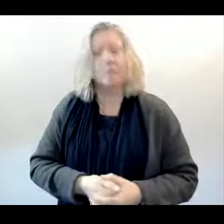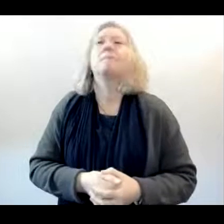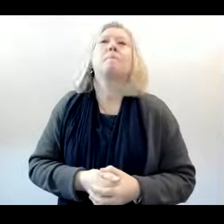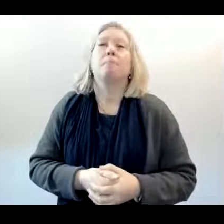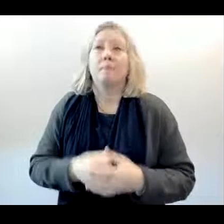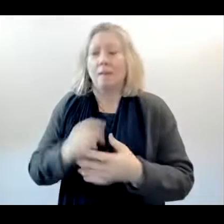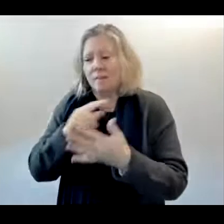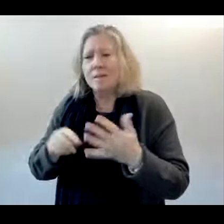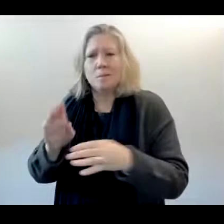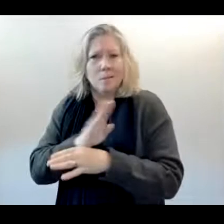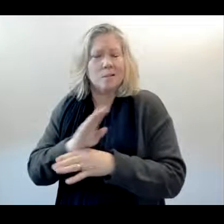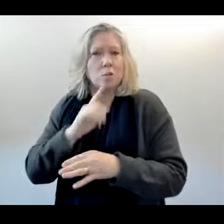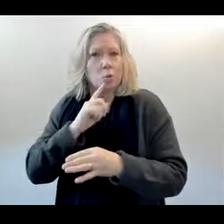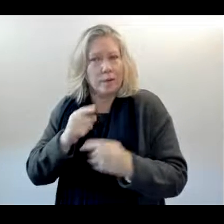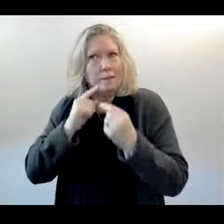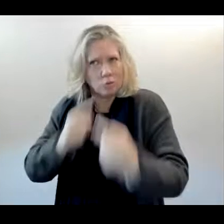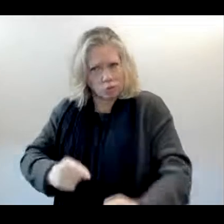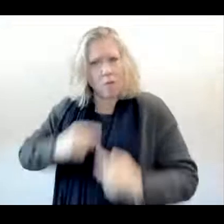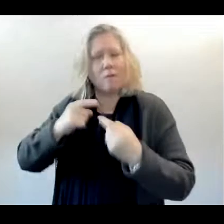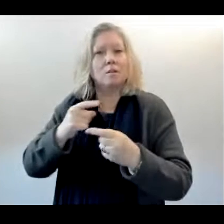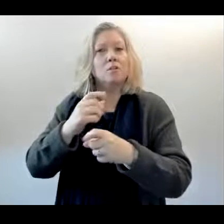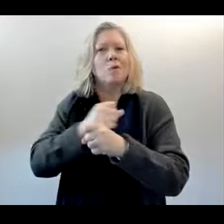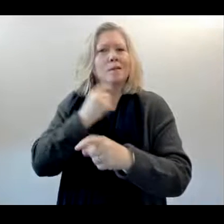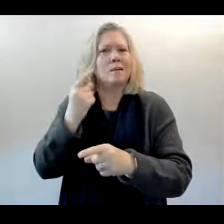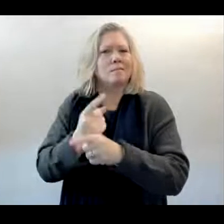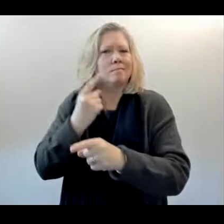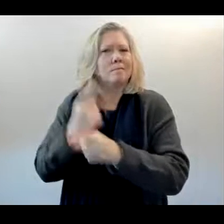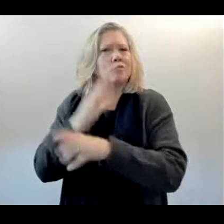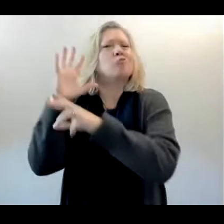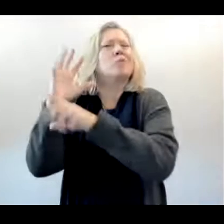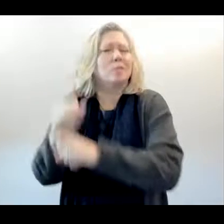trouble accessing traditional financing through that.